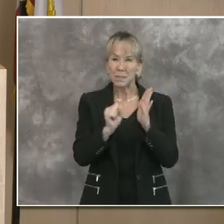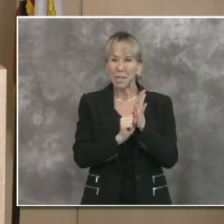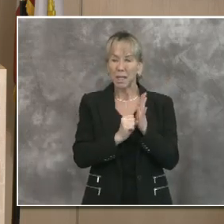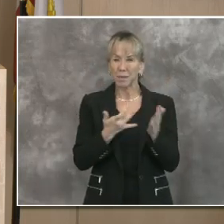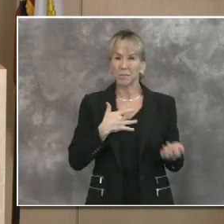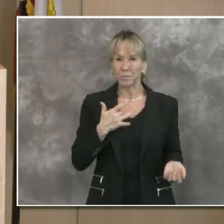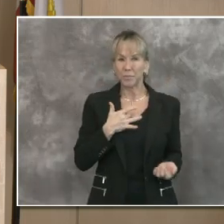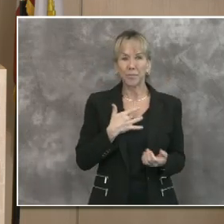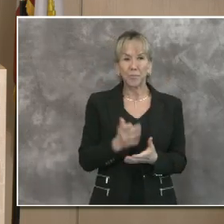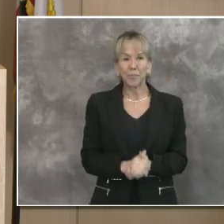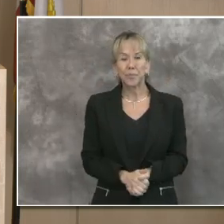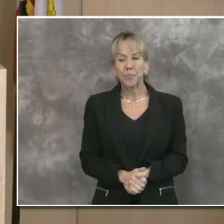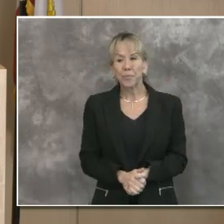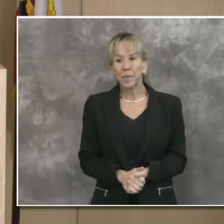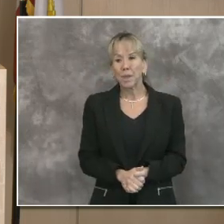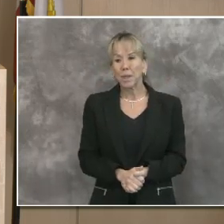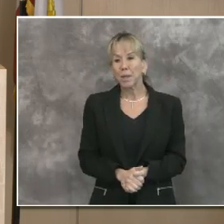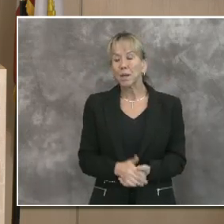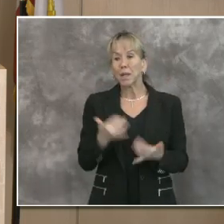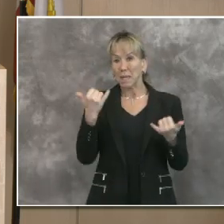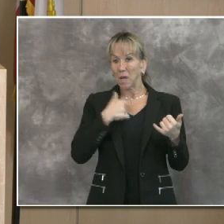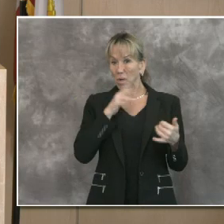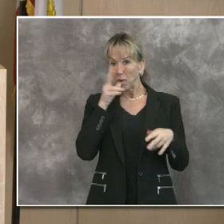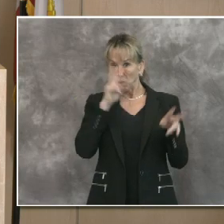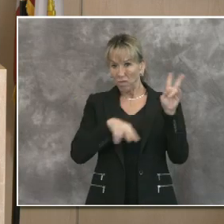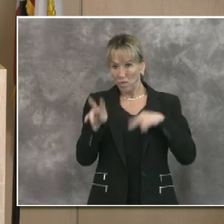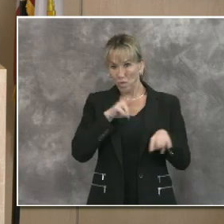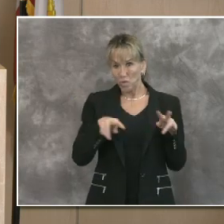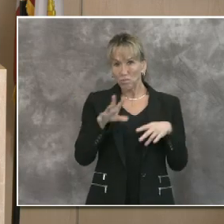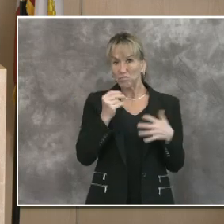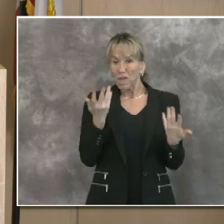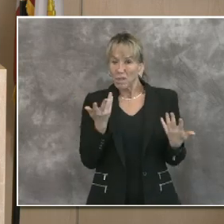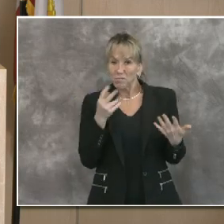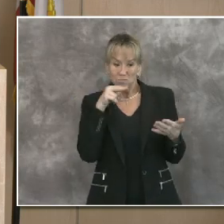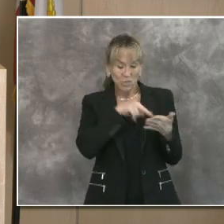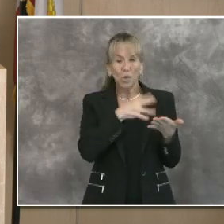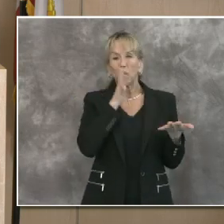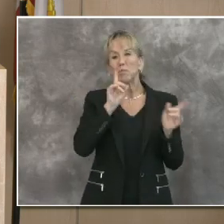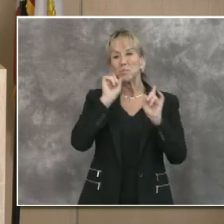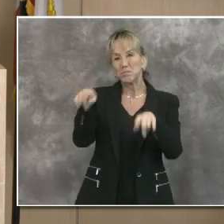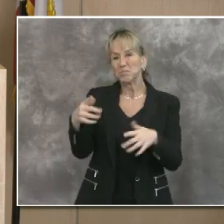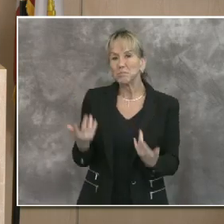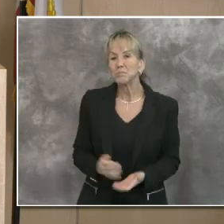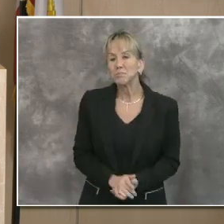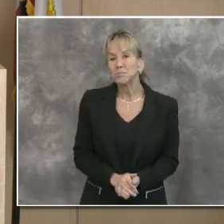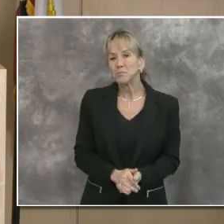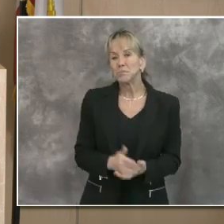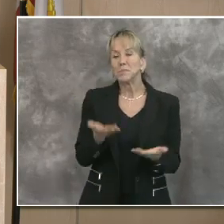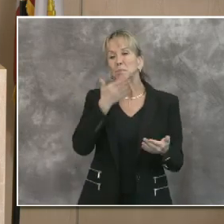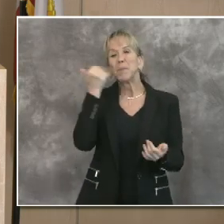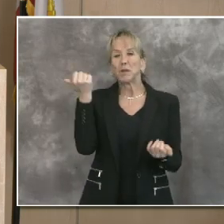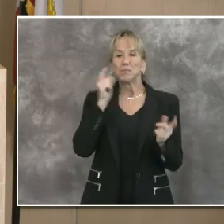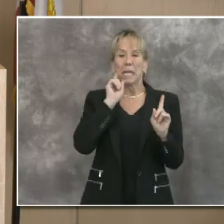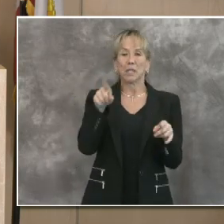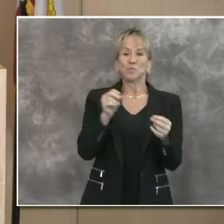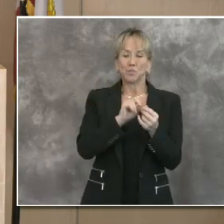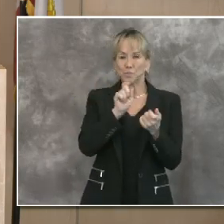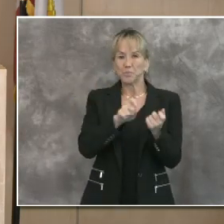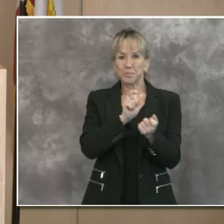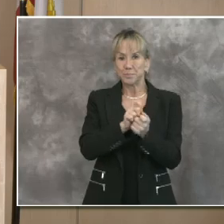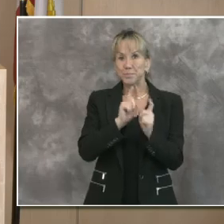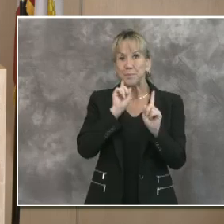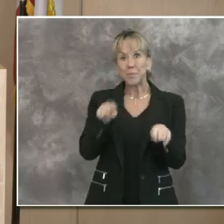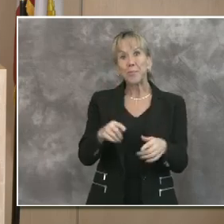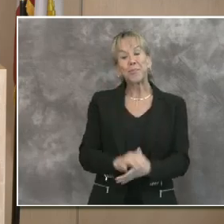we review that, we can be able to better respond and provide an answer to you.